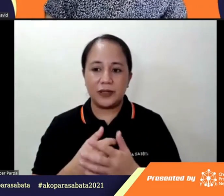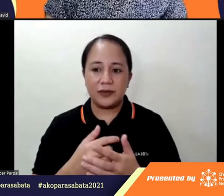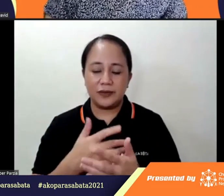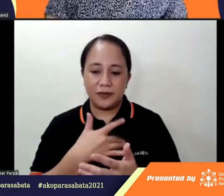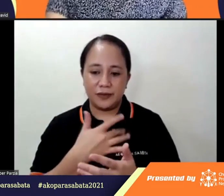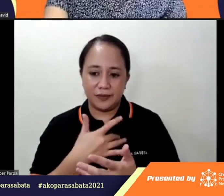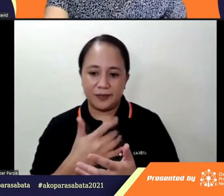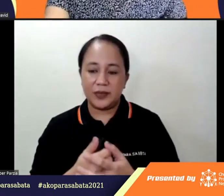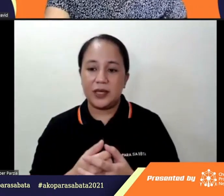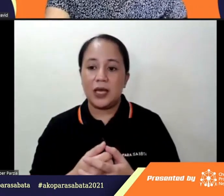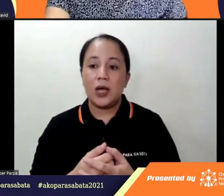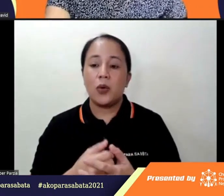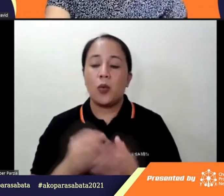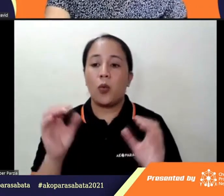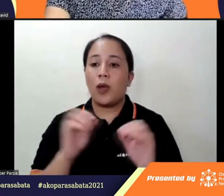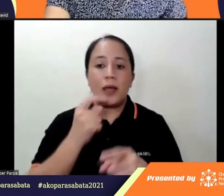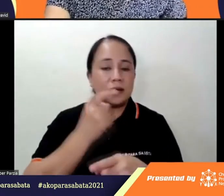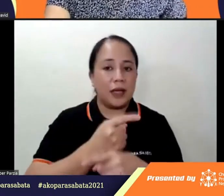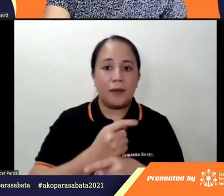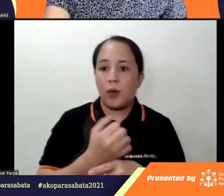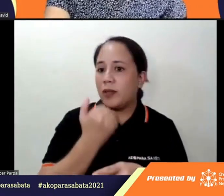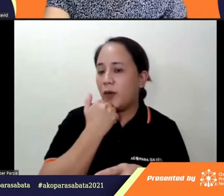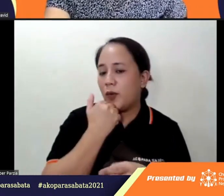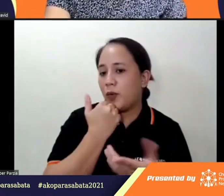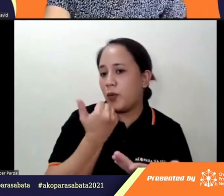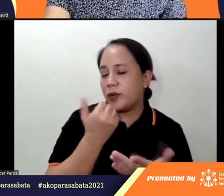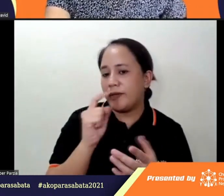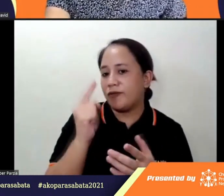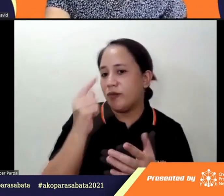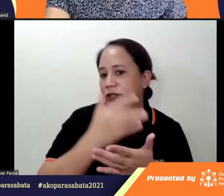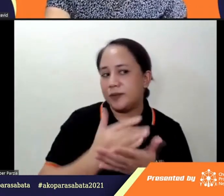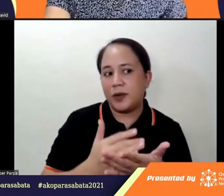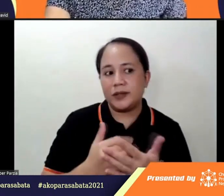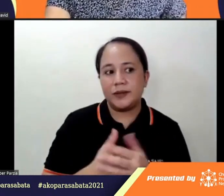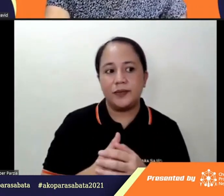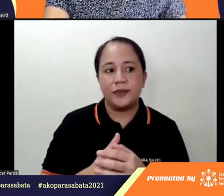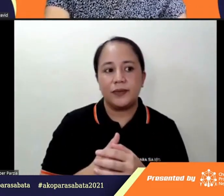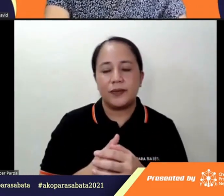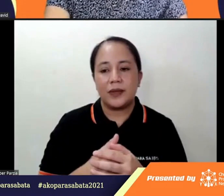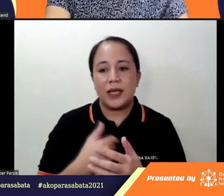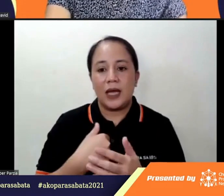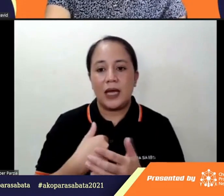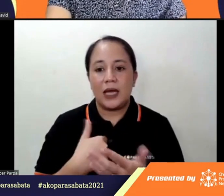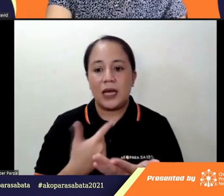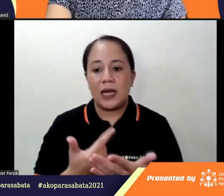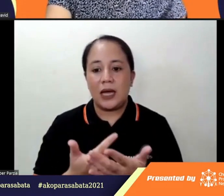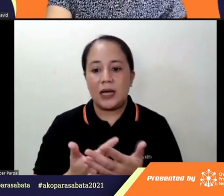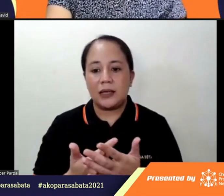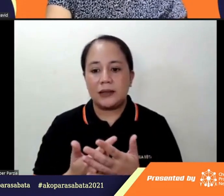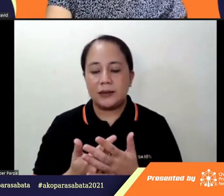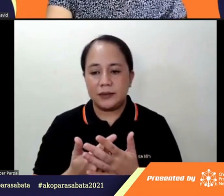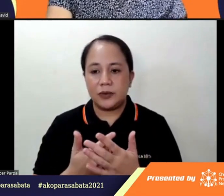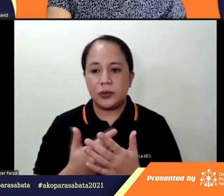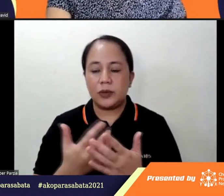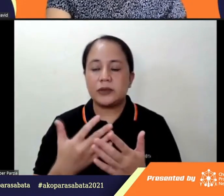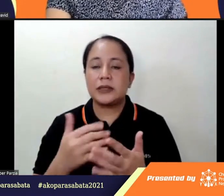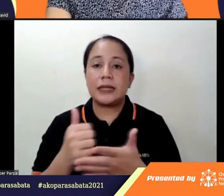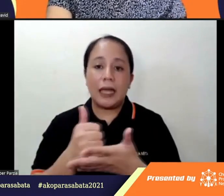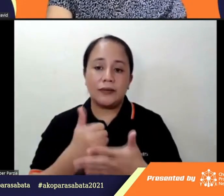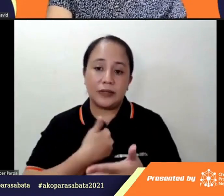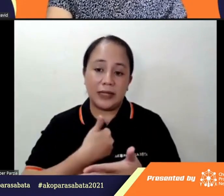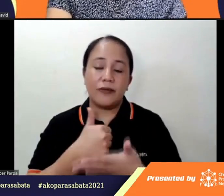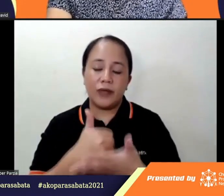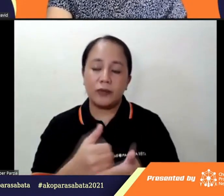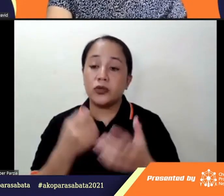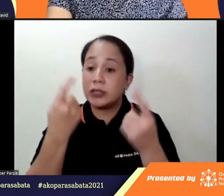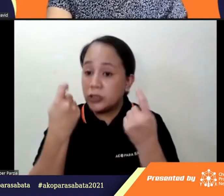And, Yes. there's no right and wrong. So that's the first part. And then there are many self-help. Yun nga. So you can try